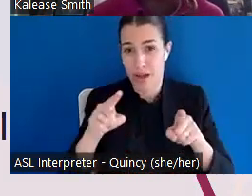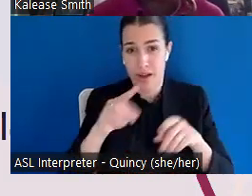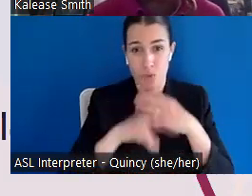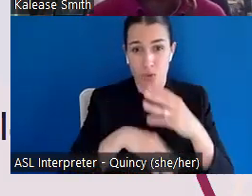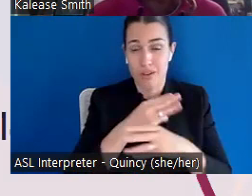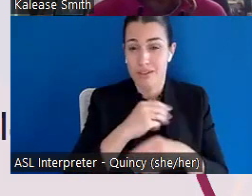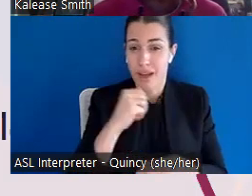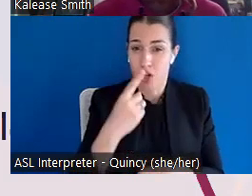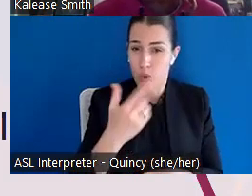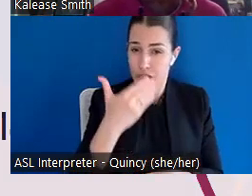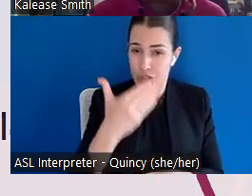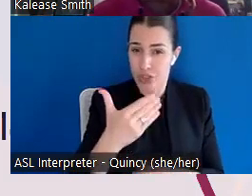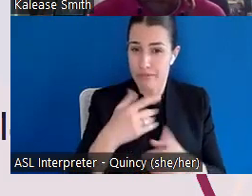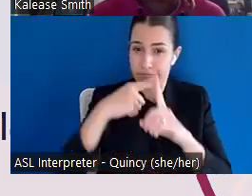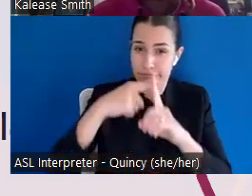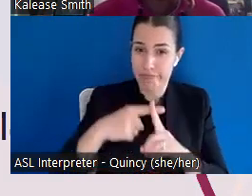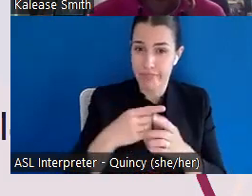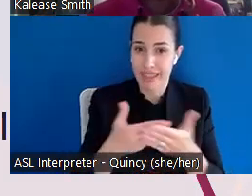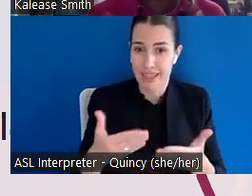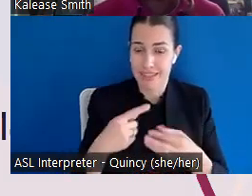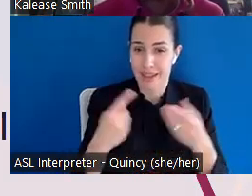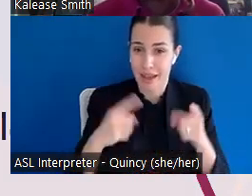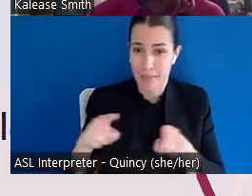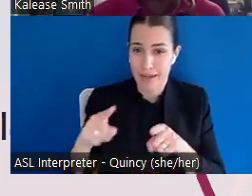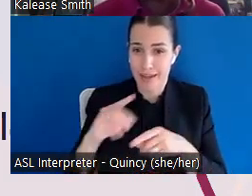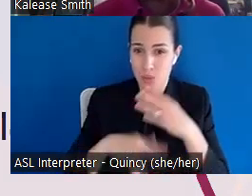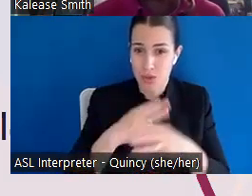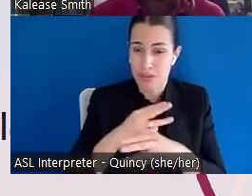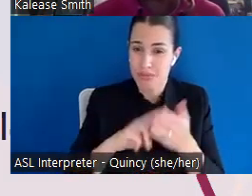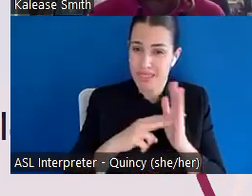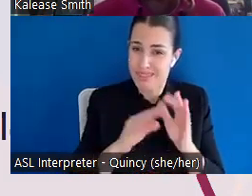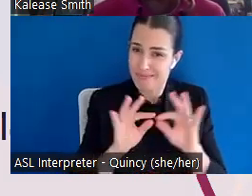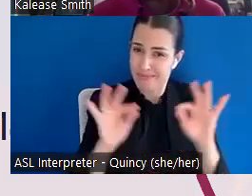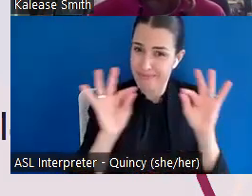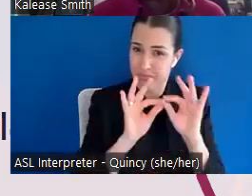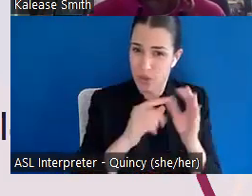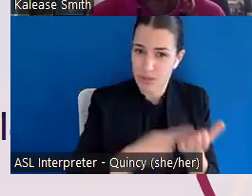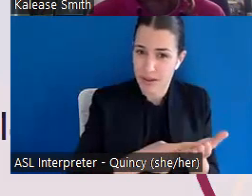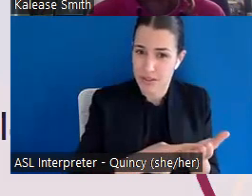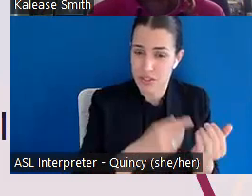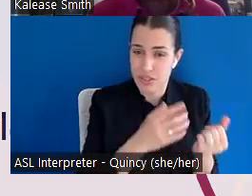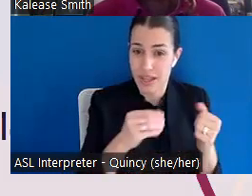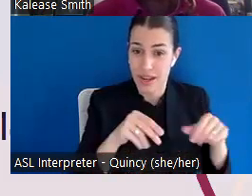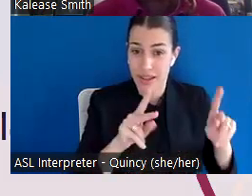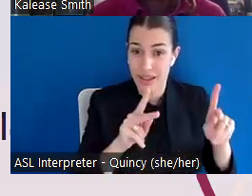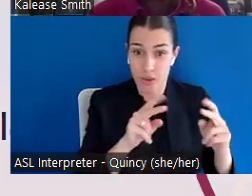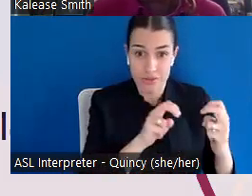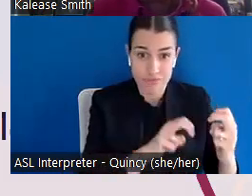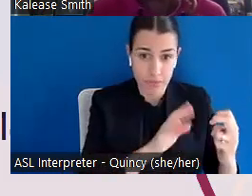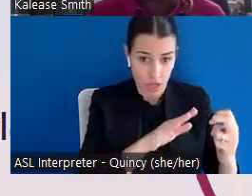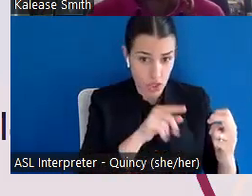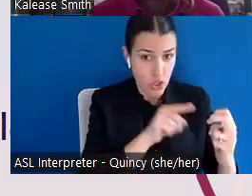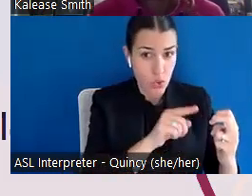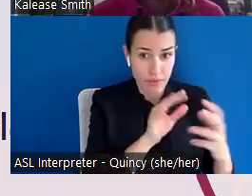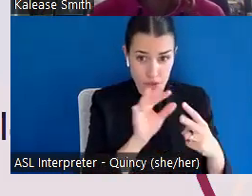always good. And having those conversations and letting individuals know that, no, you do have a choice,